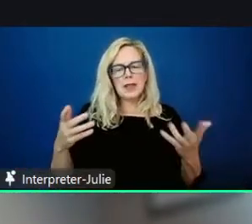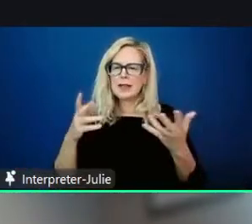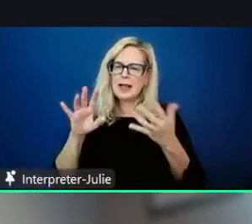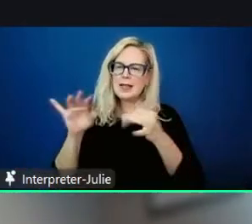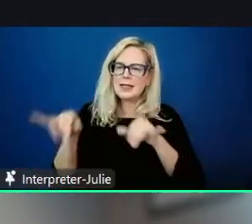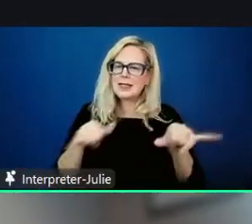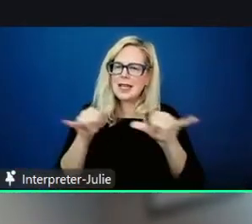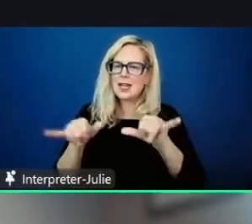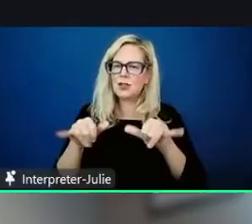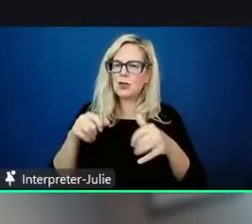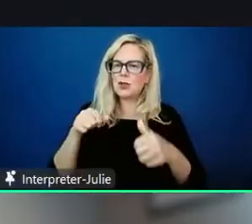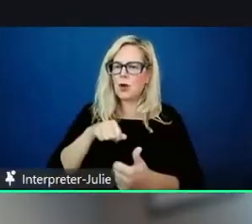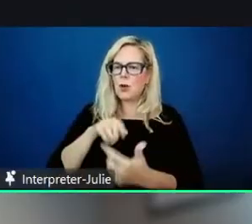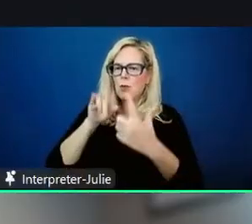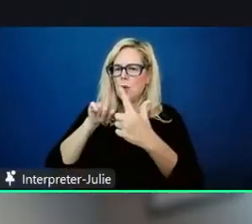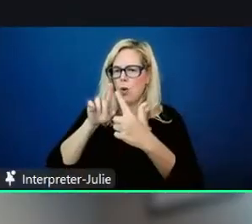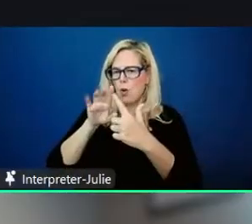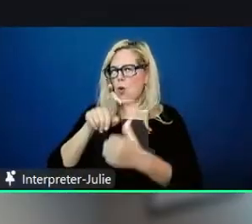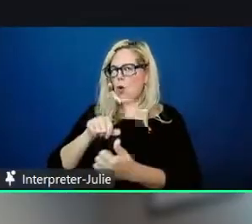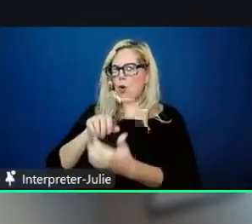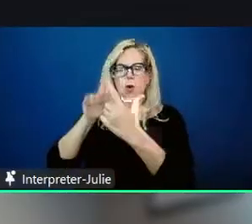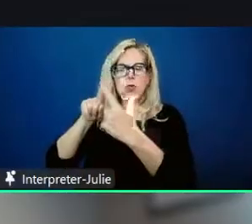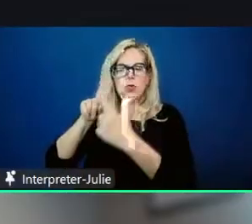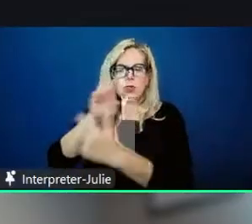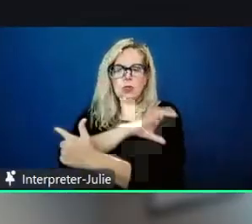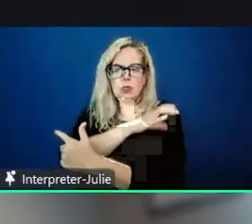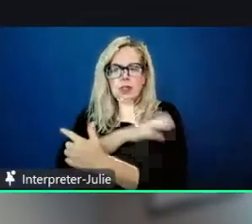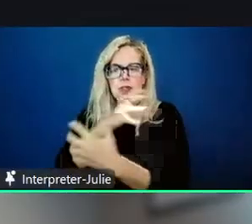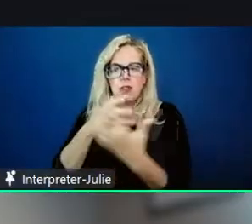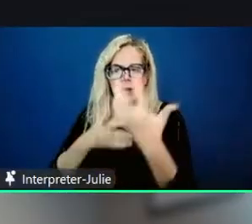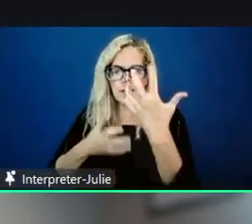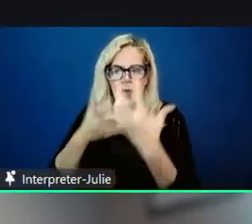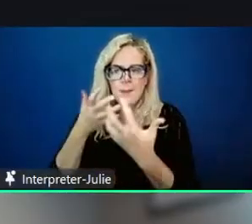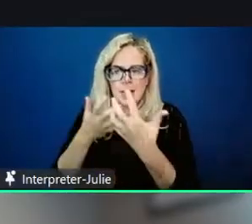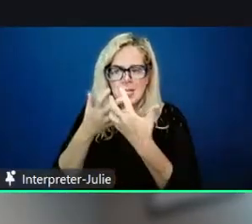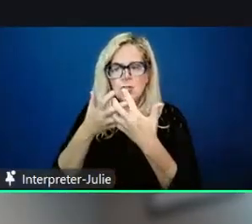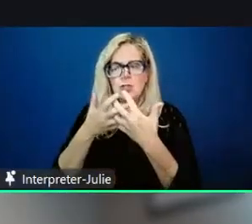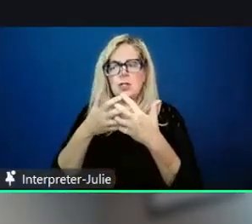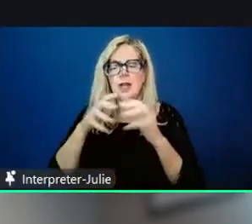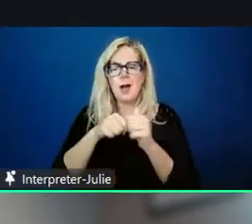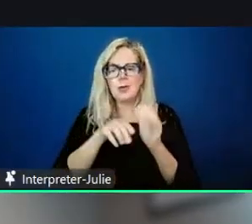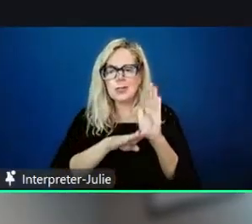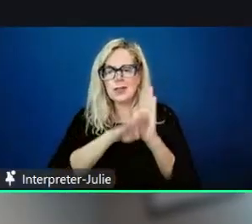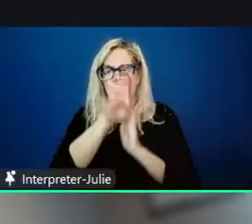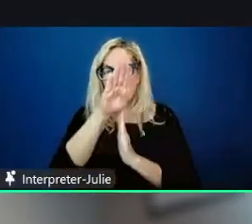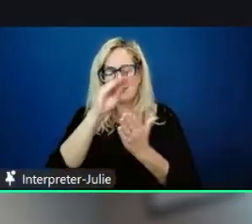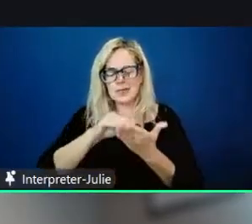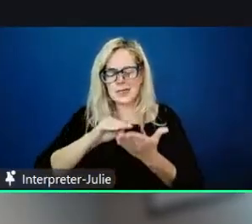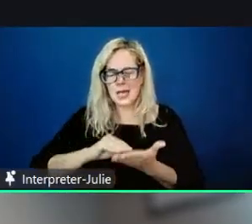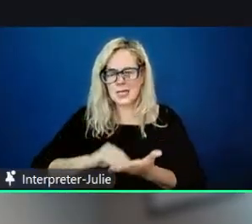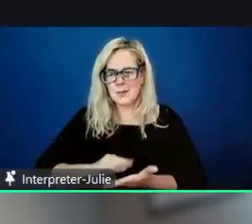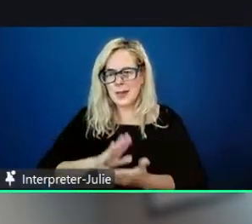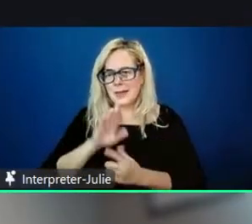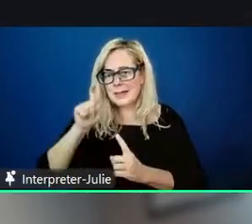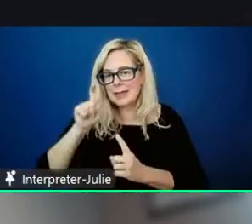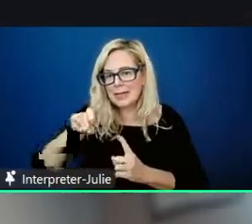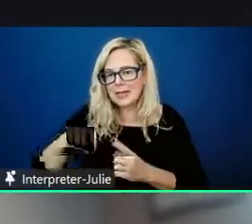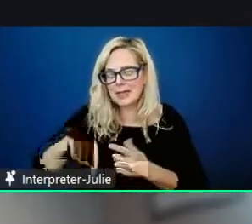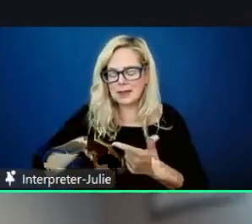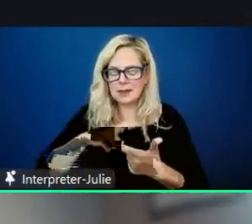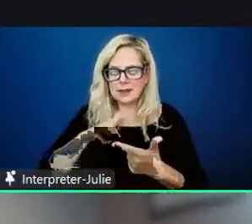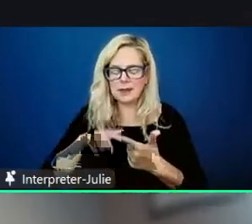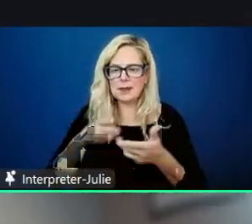for how to develop an evaluation with documentation of need and collaboration with the disability